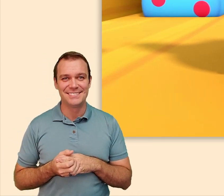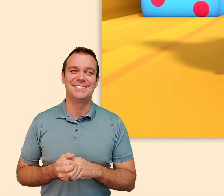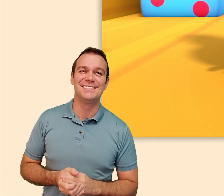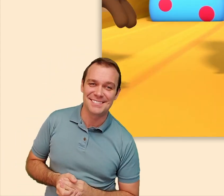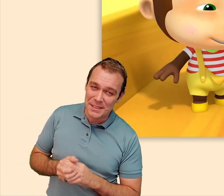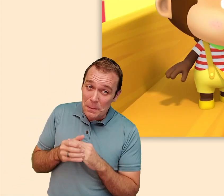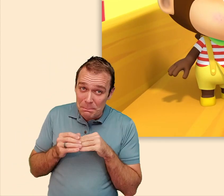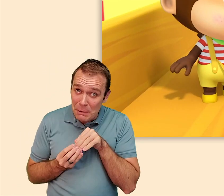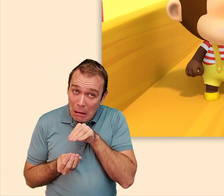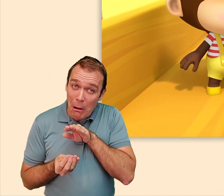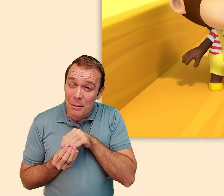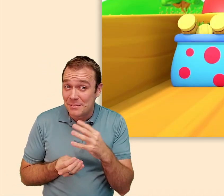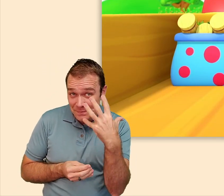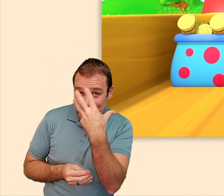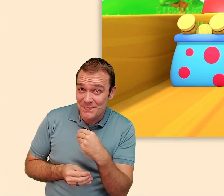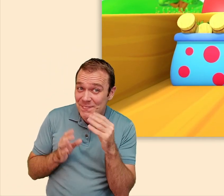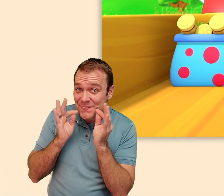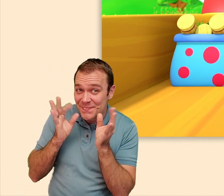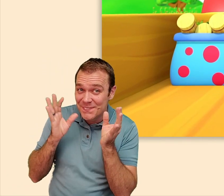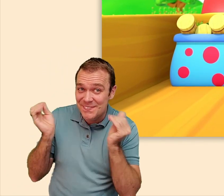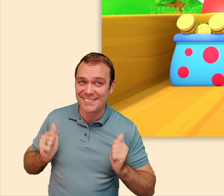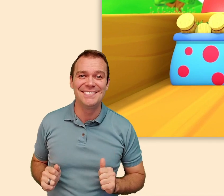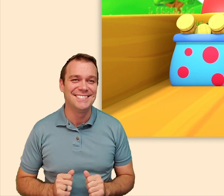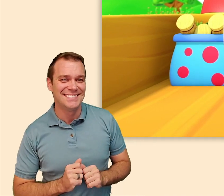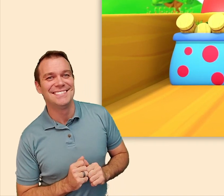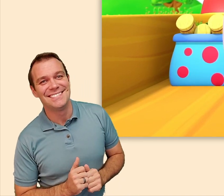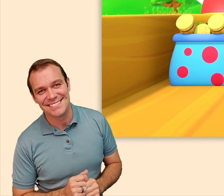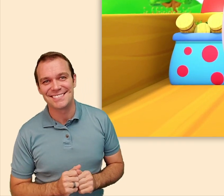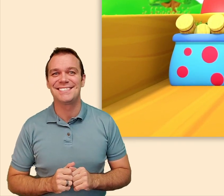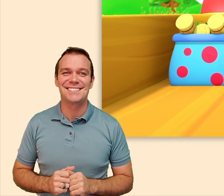Yeah. Meow. Pretty kitty.